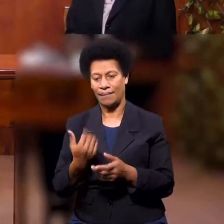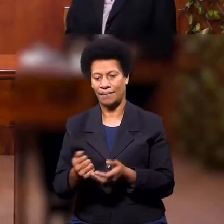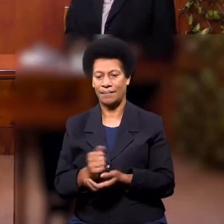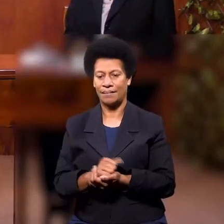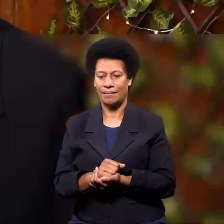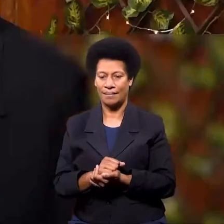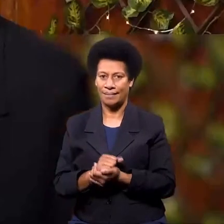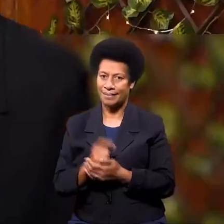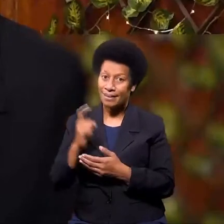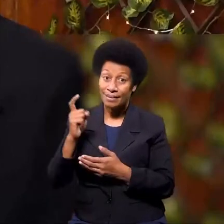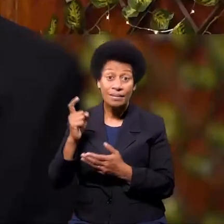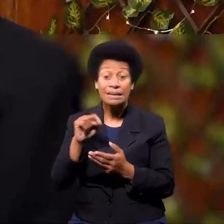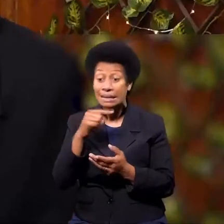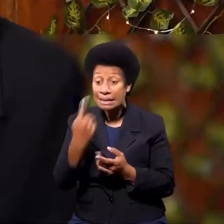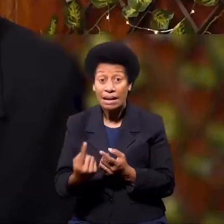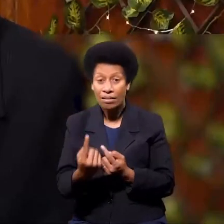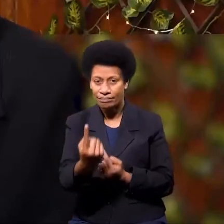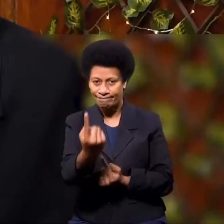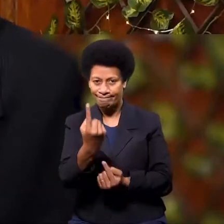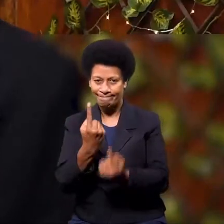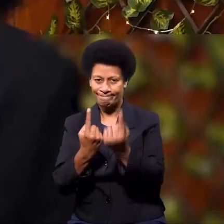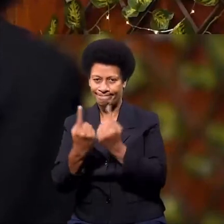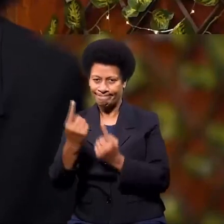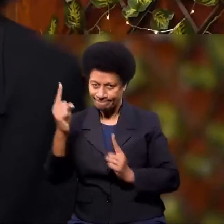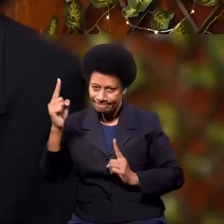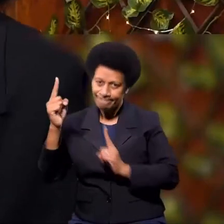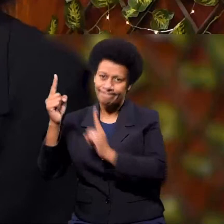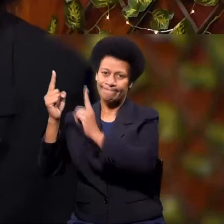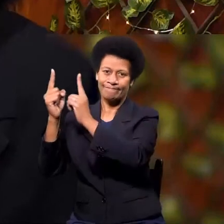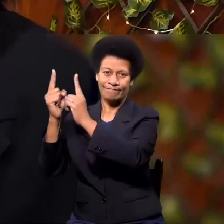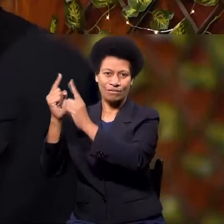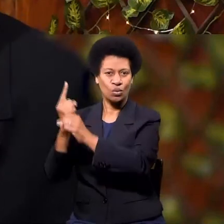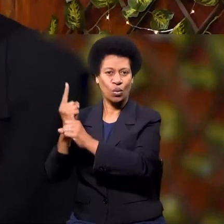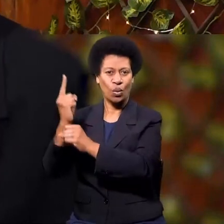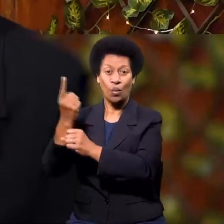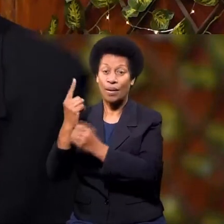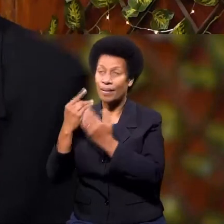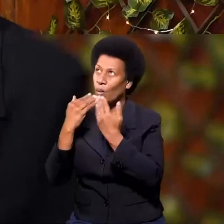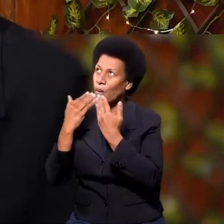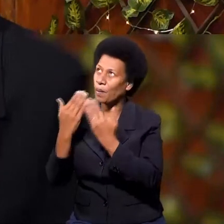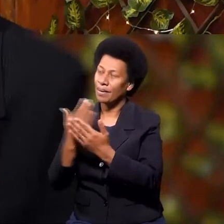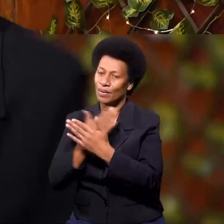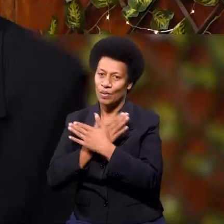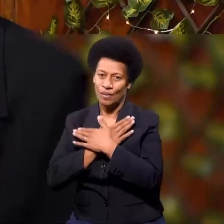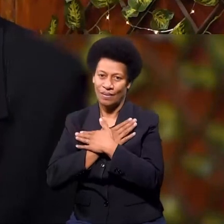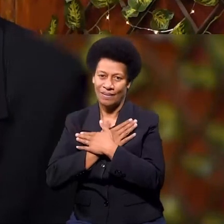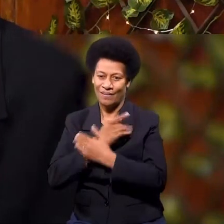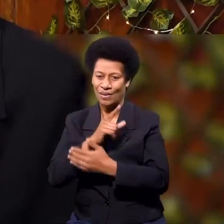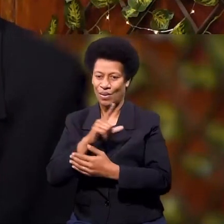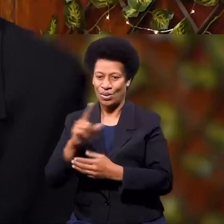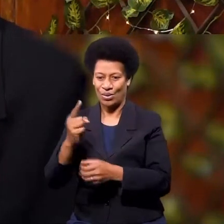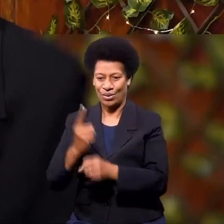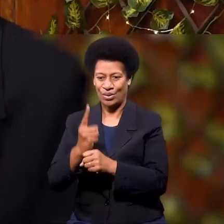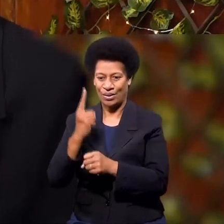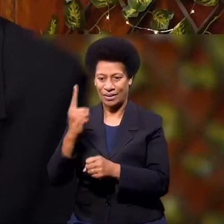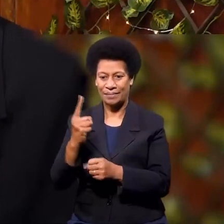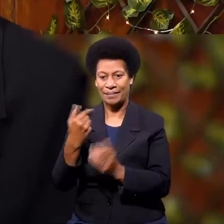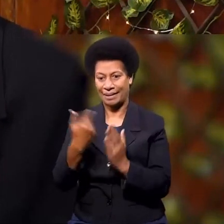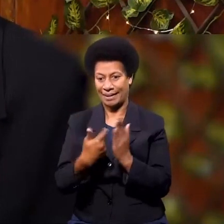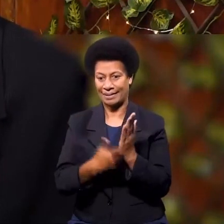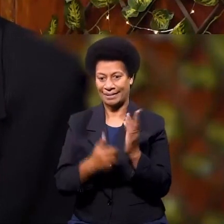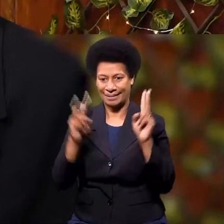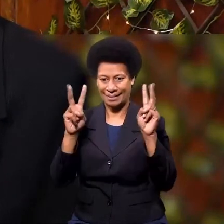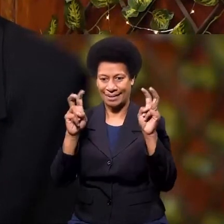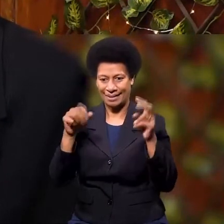Amen. Maria, come in obedience to God. Mm. To love the Lord your God. That is the title of our lesson